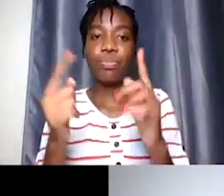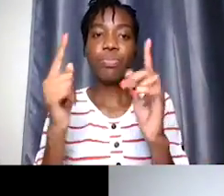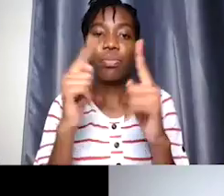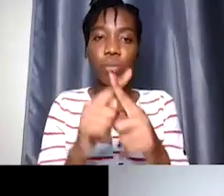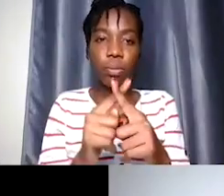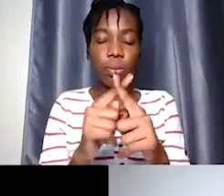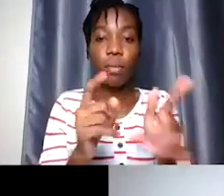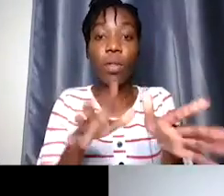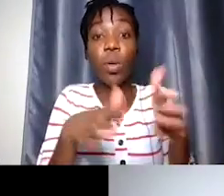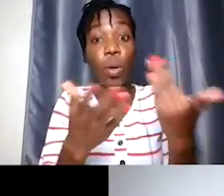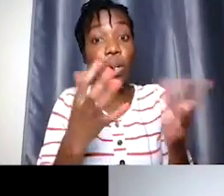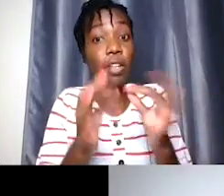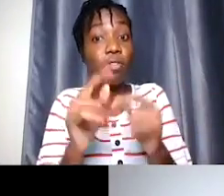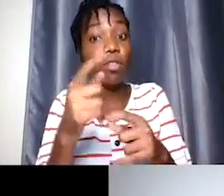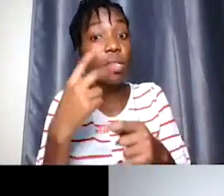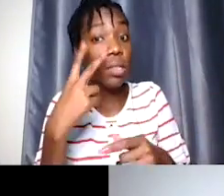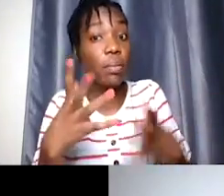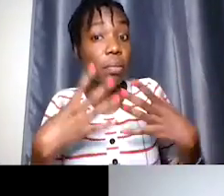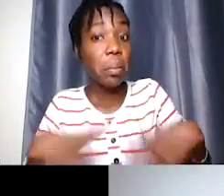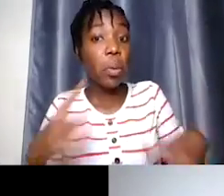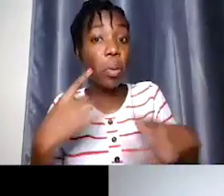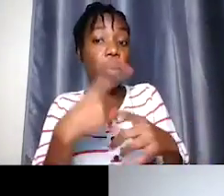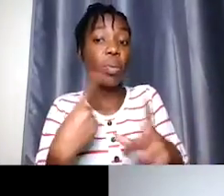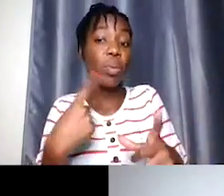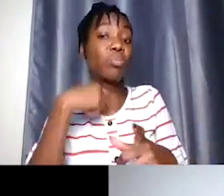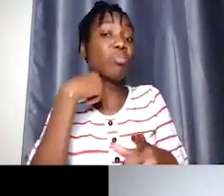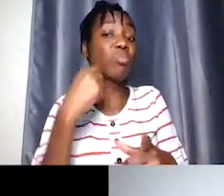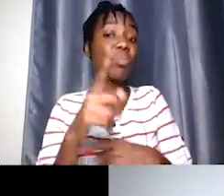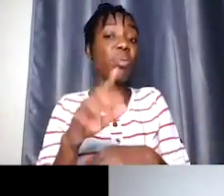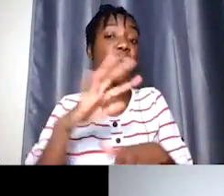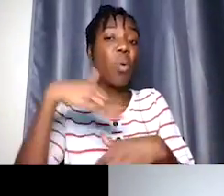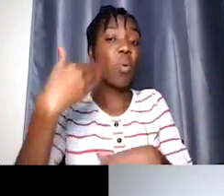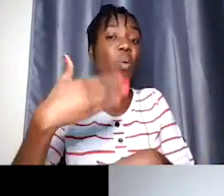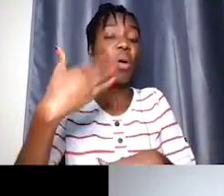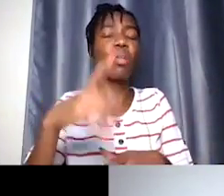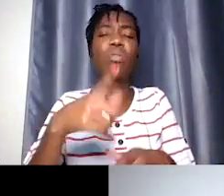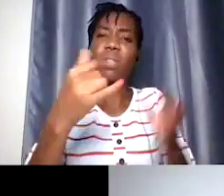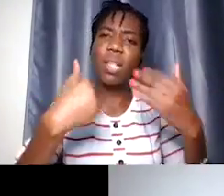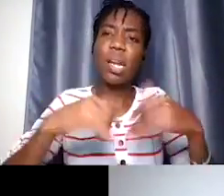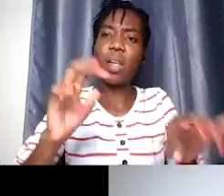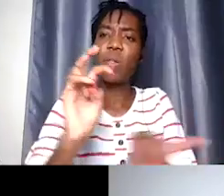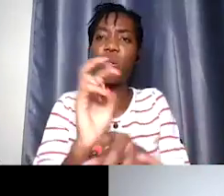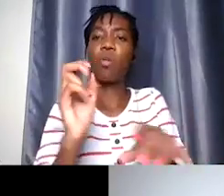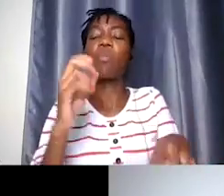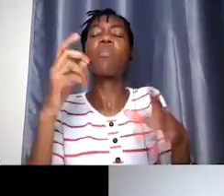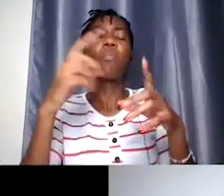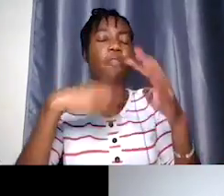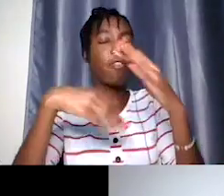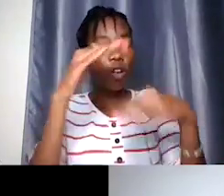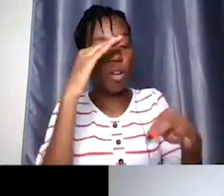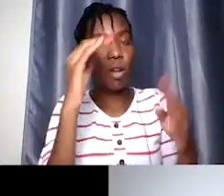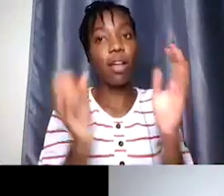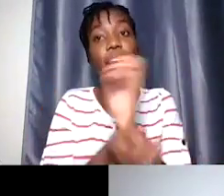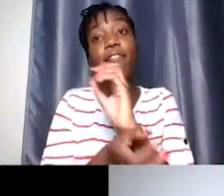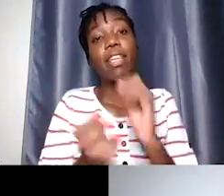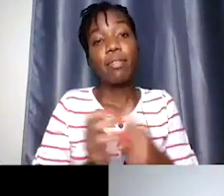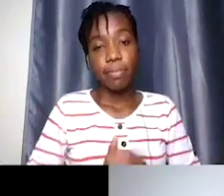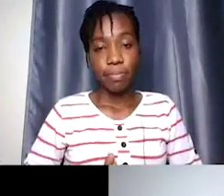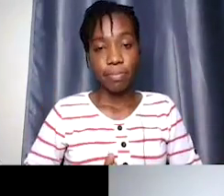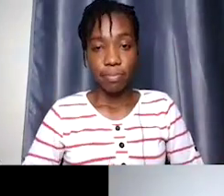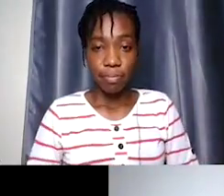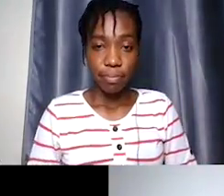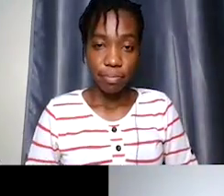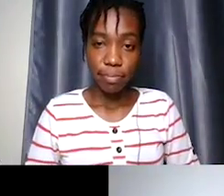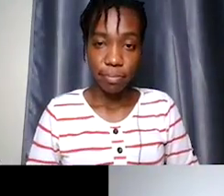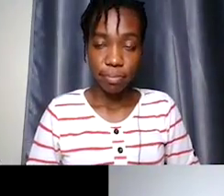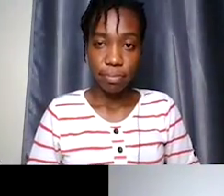who are betraying you all the time, then try to seek professional advice. Okay. And